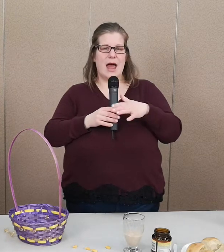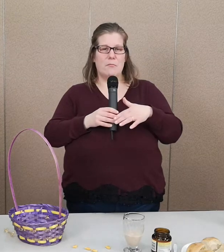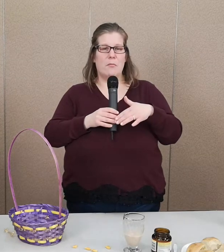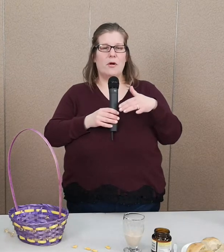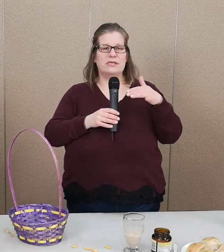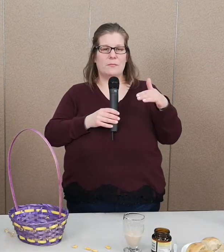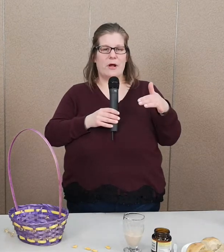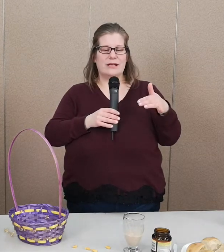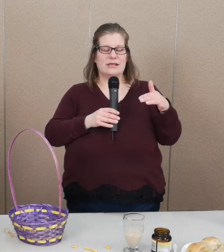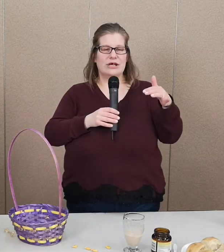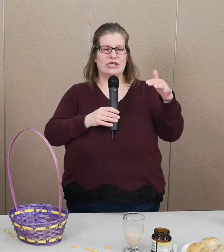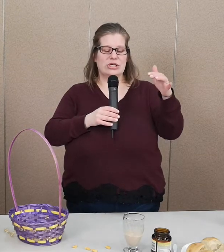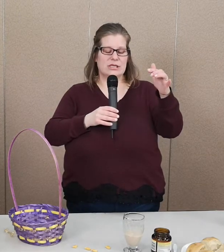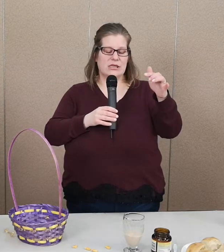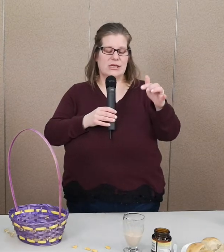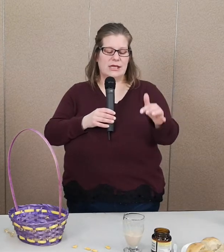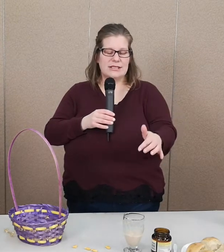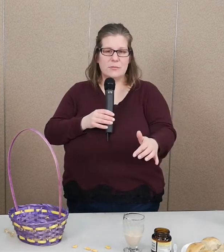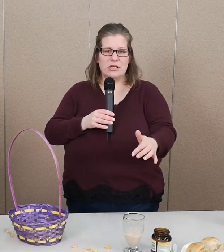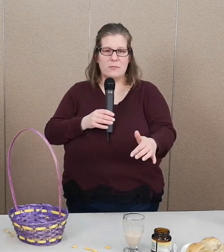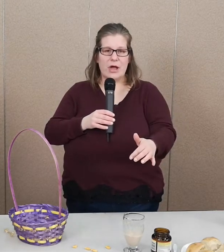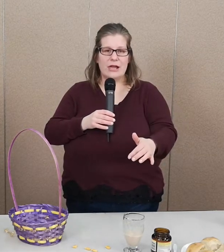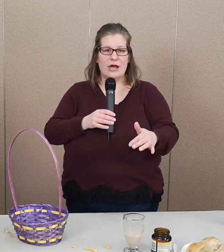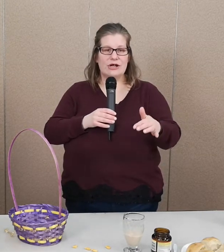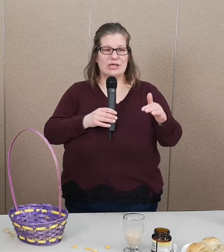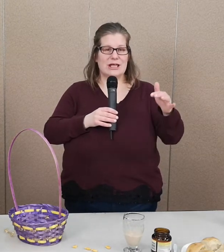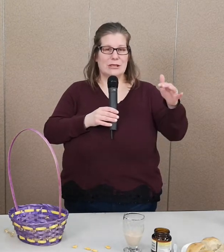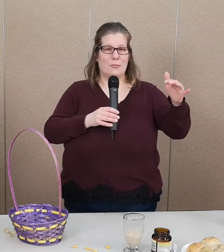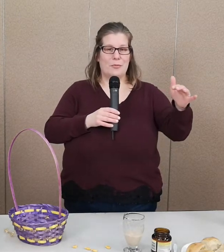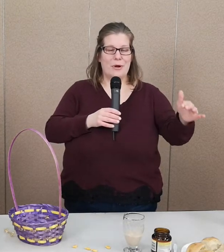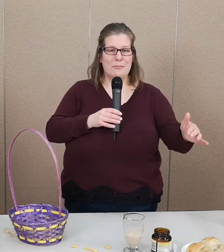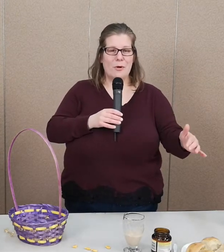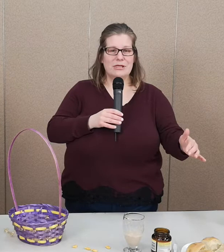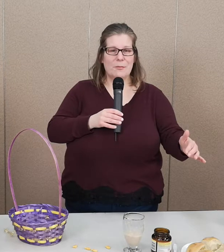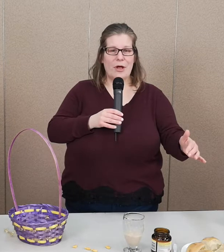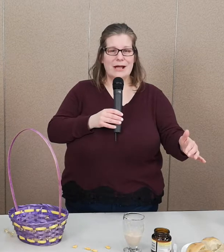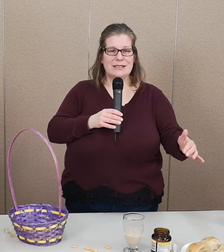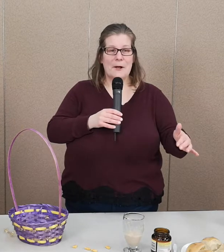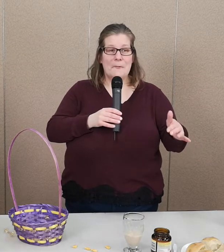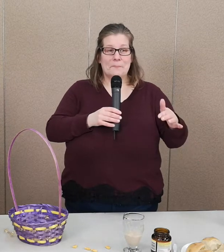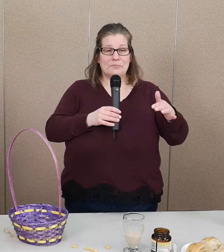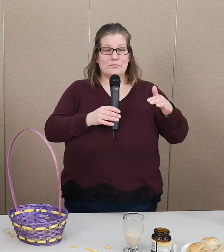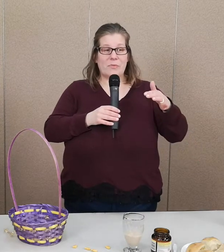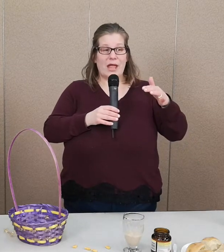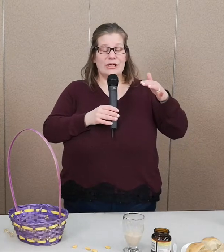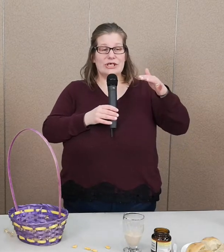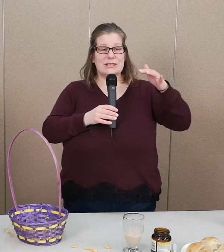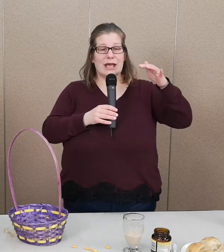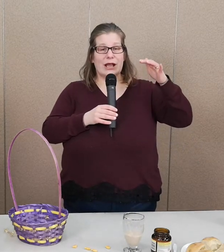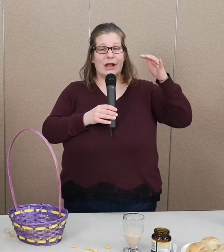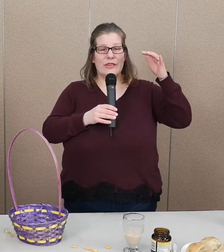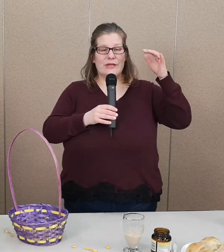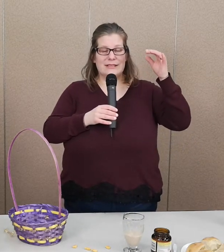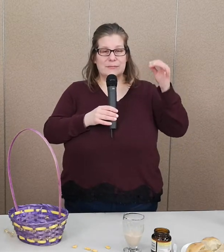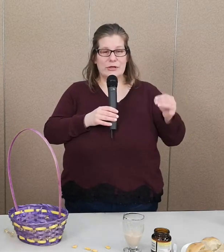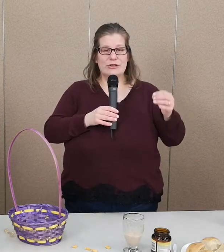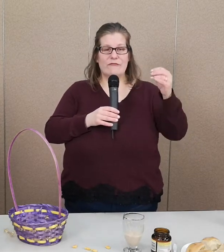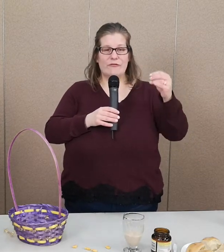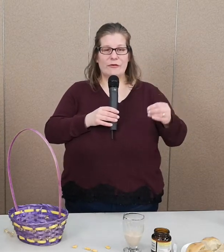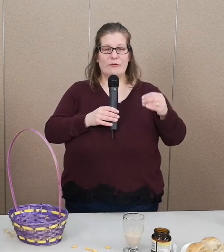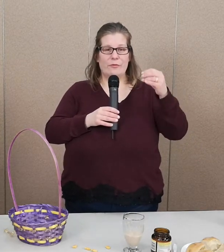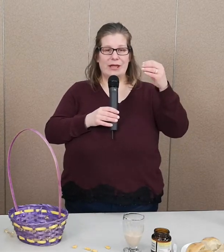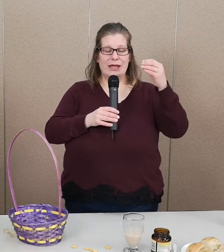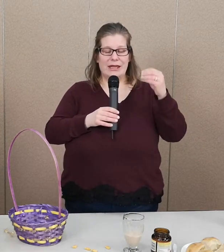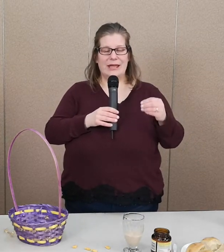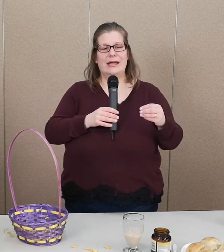and that multiplies just like the yeast multiplied, just like the bread multiplies, just like the